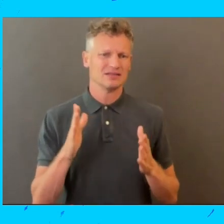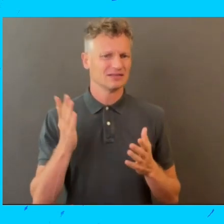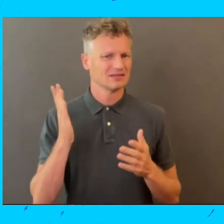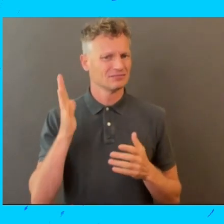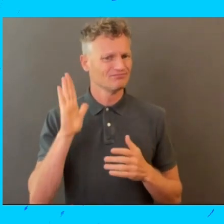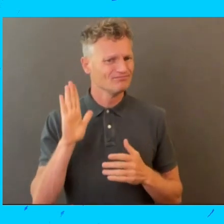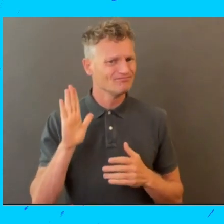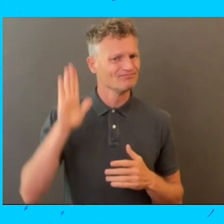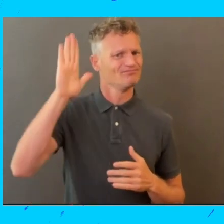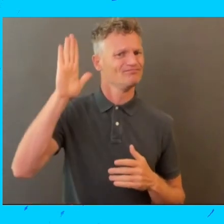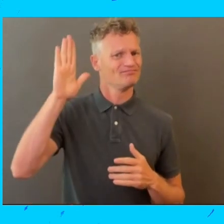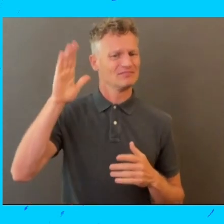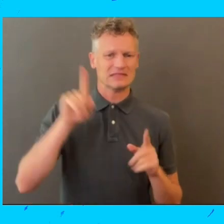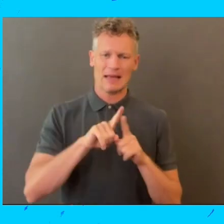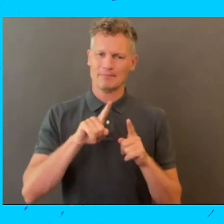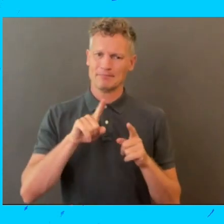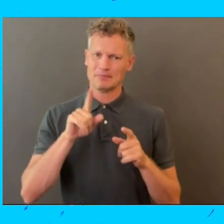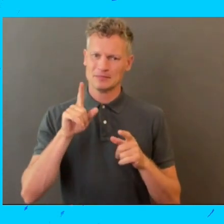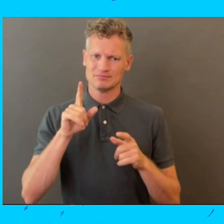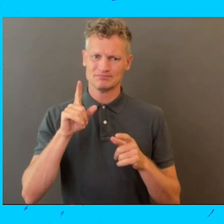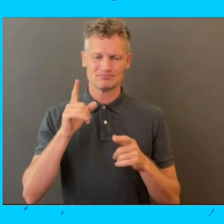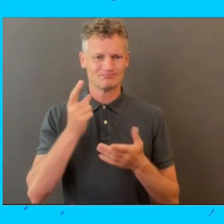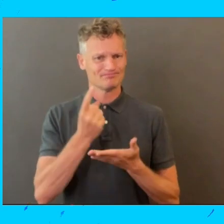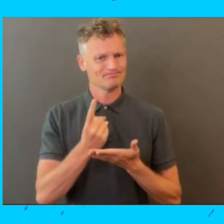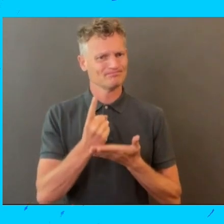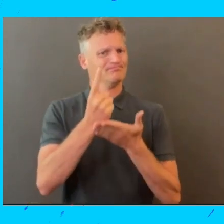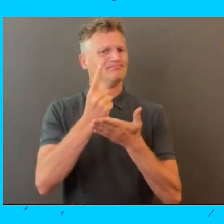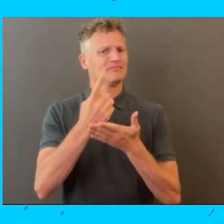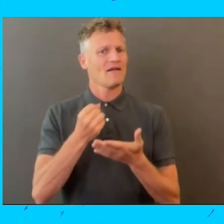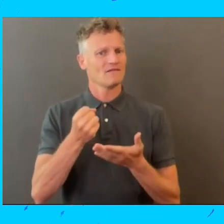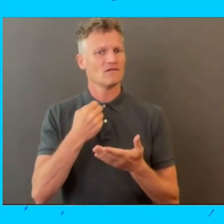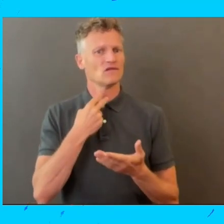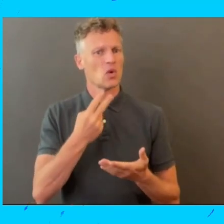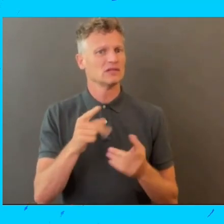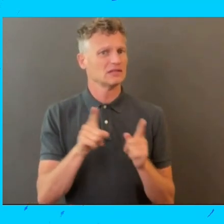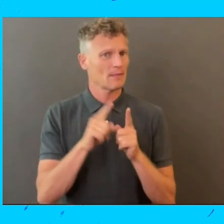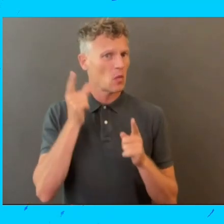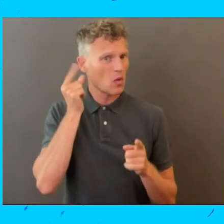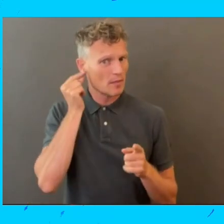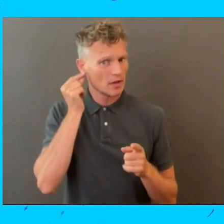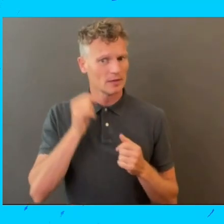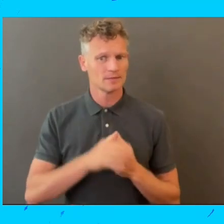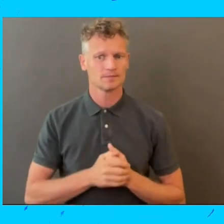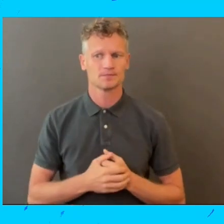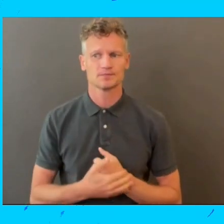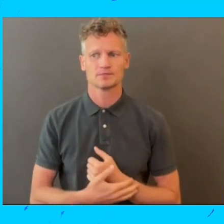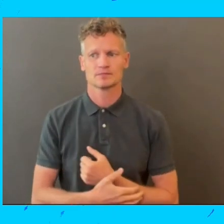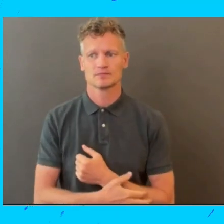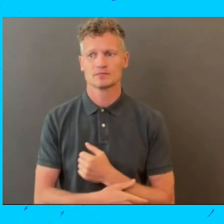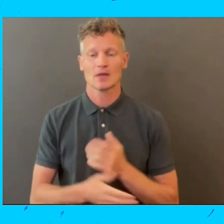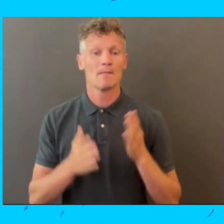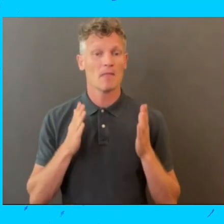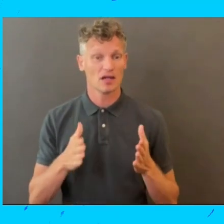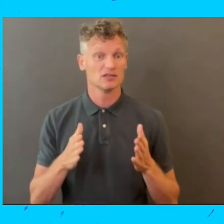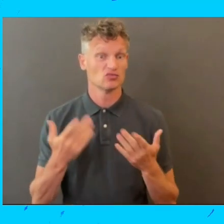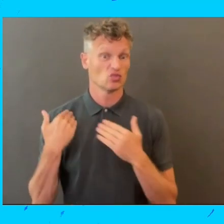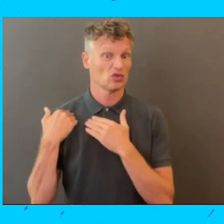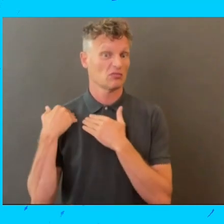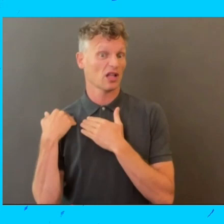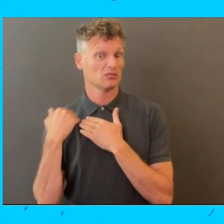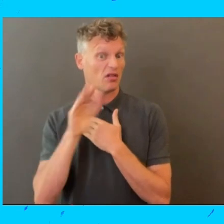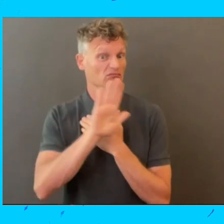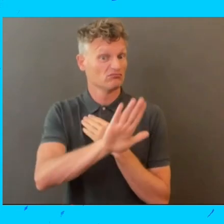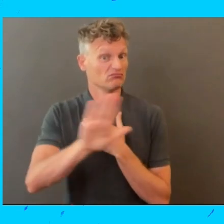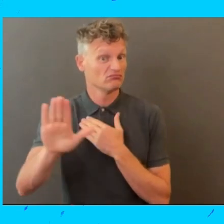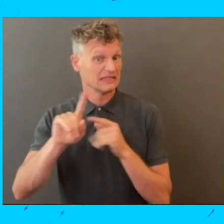yourself, and you need to have a voice as a young woman. Duty bearers need to be responsible with their roles. Like, we have the